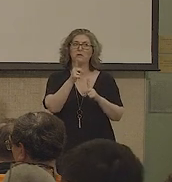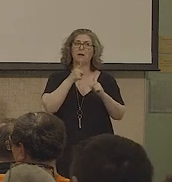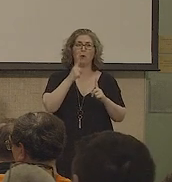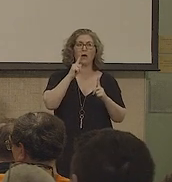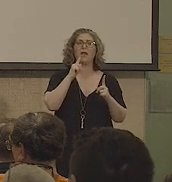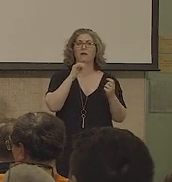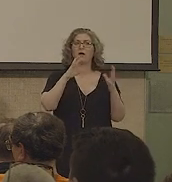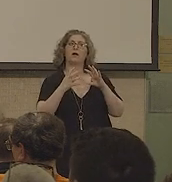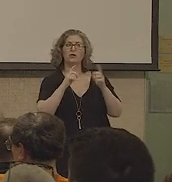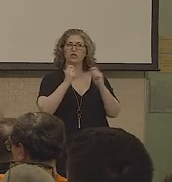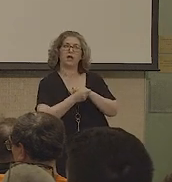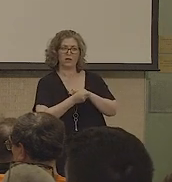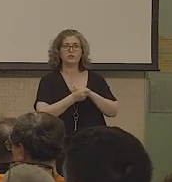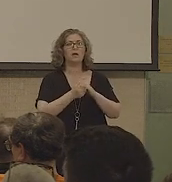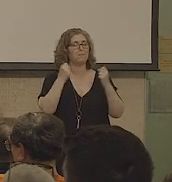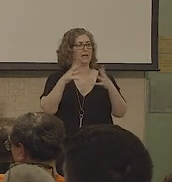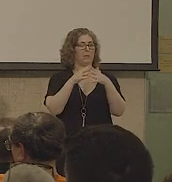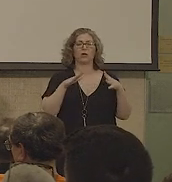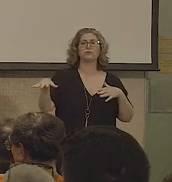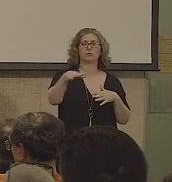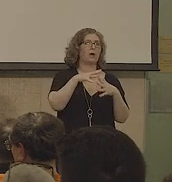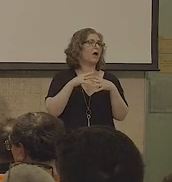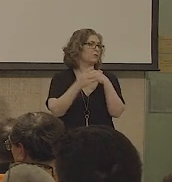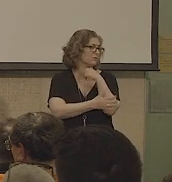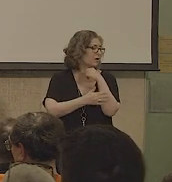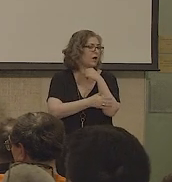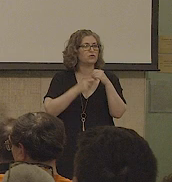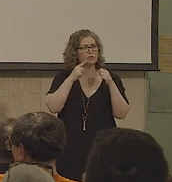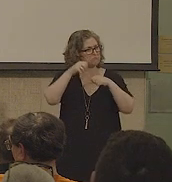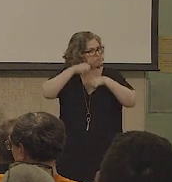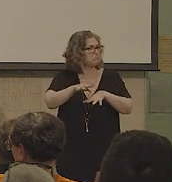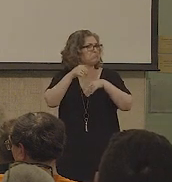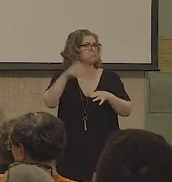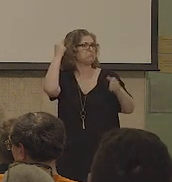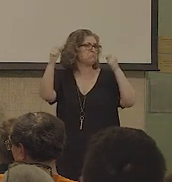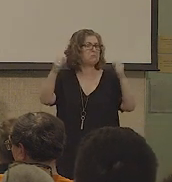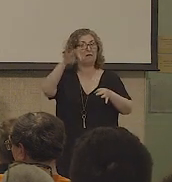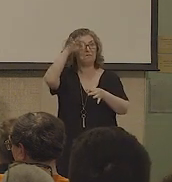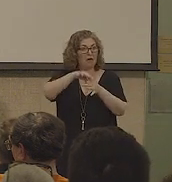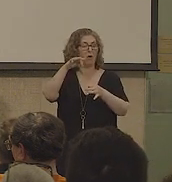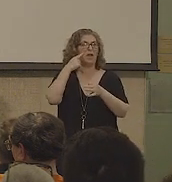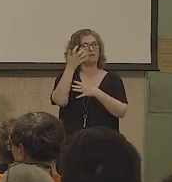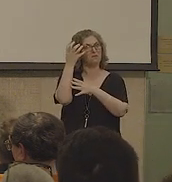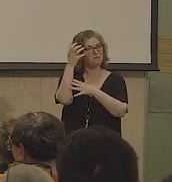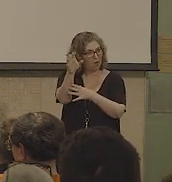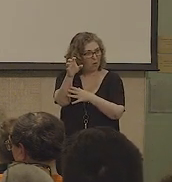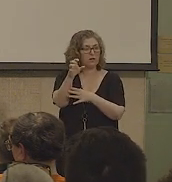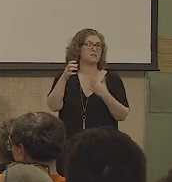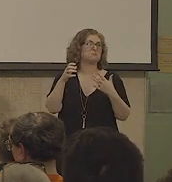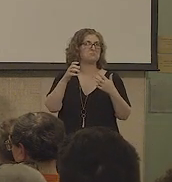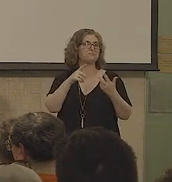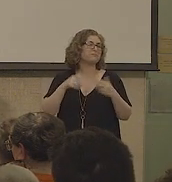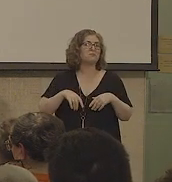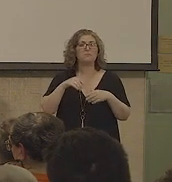tragedy galvanized Americans across the country to march, to speak, to vote, and to force elected officials to